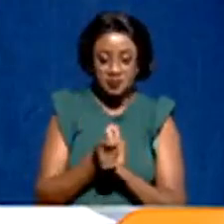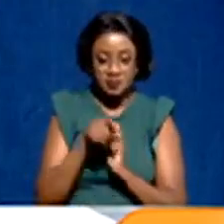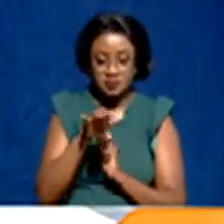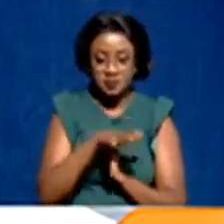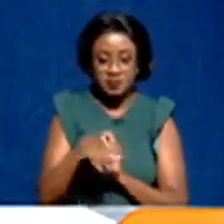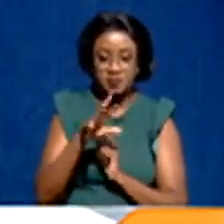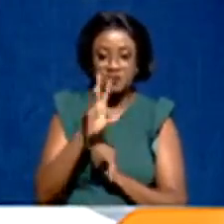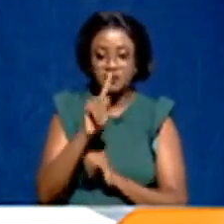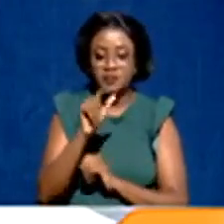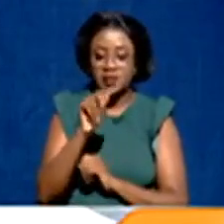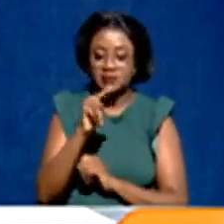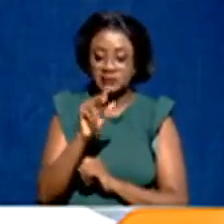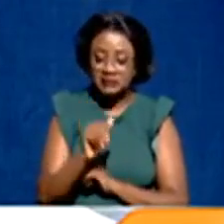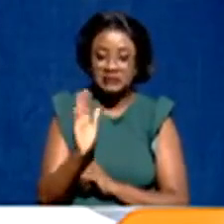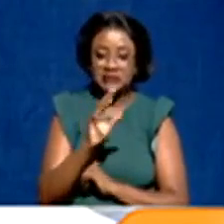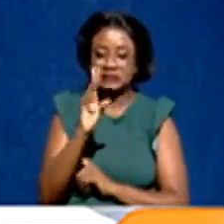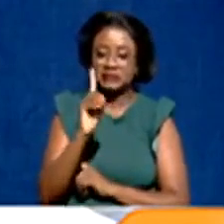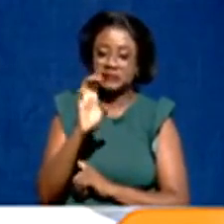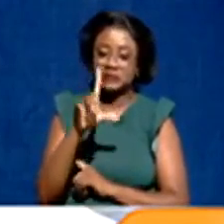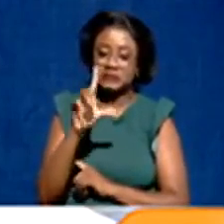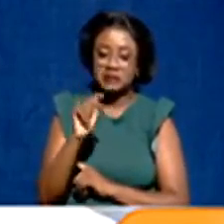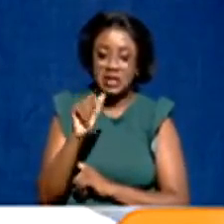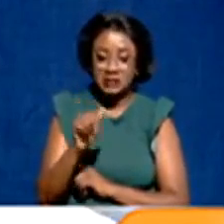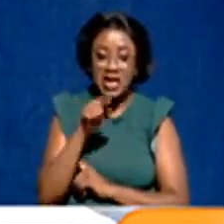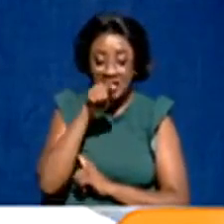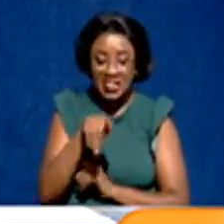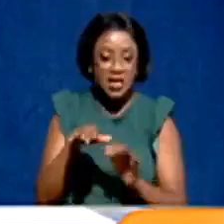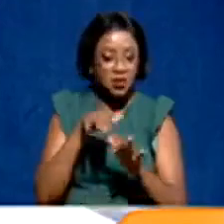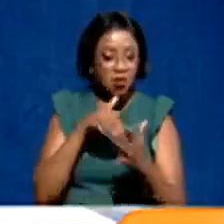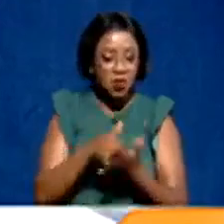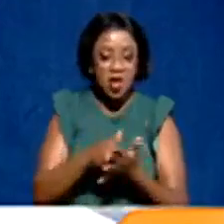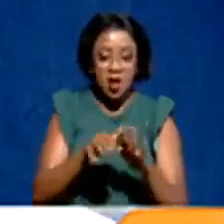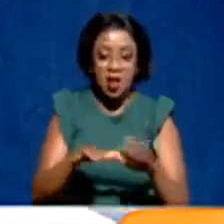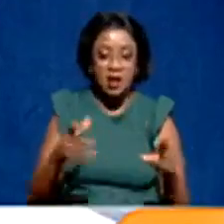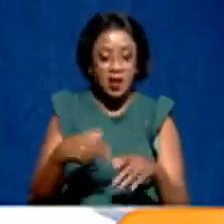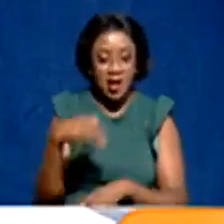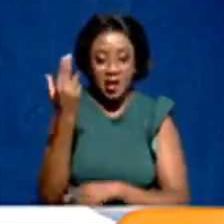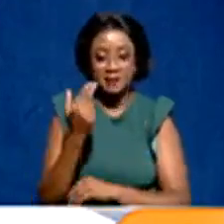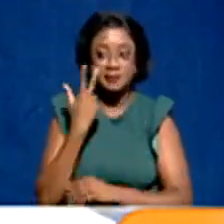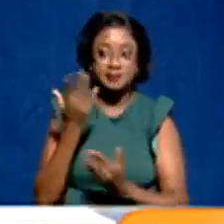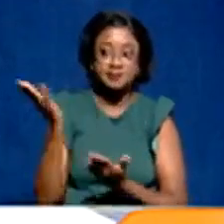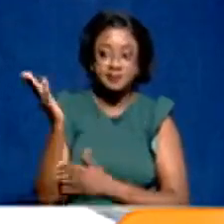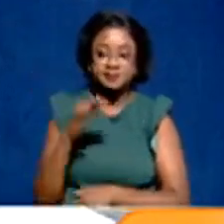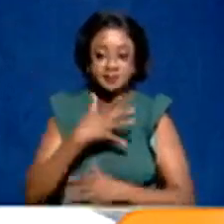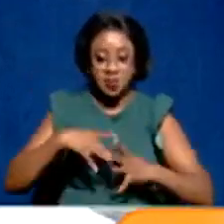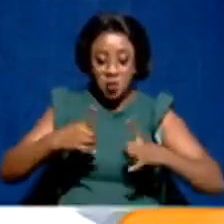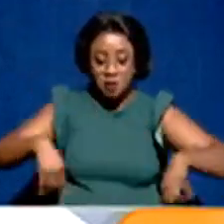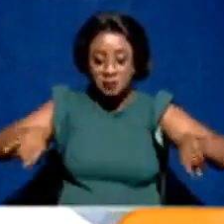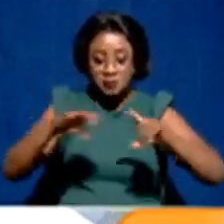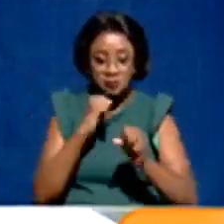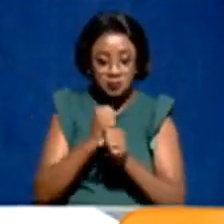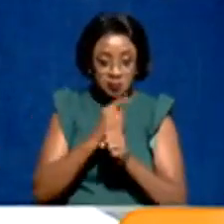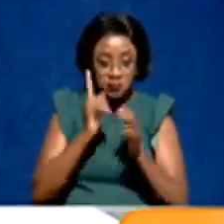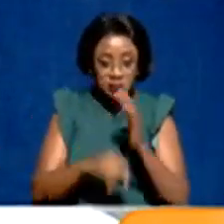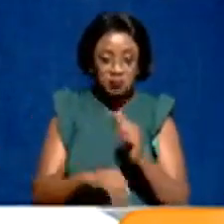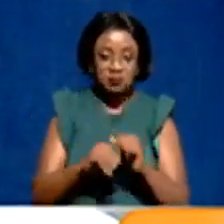second most important river mouth wetland in East Africa. Well, Emily Chebet reports on efforts by the residents led by